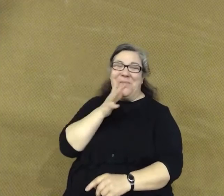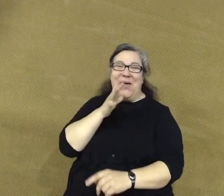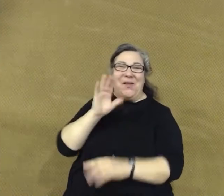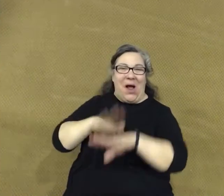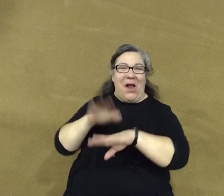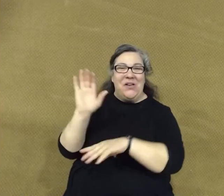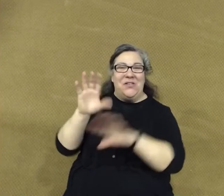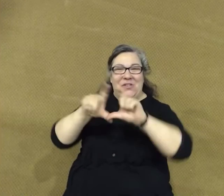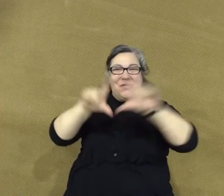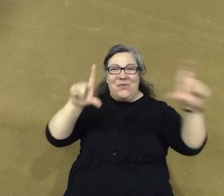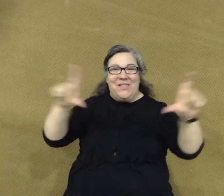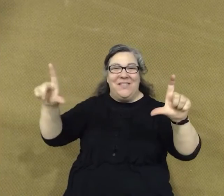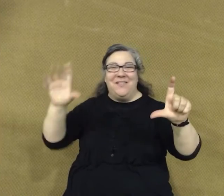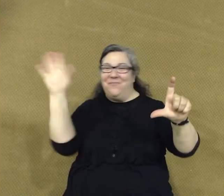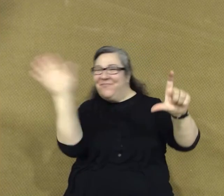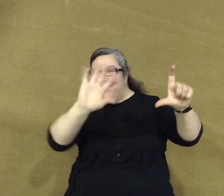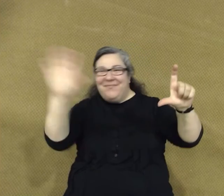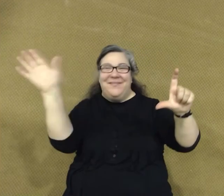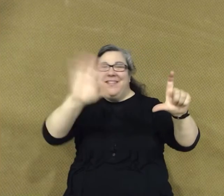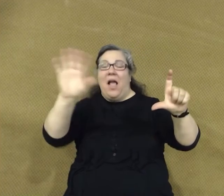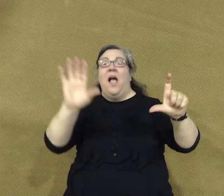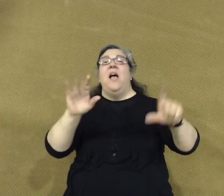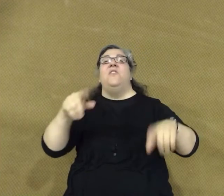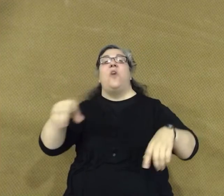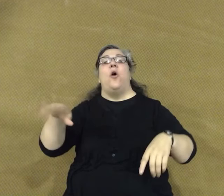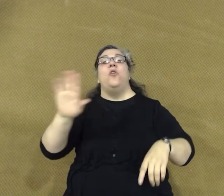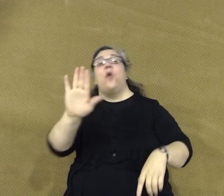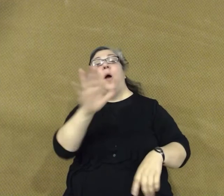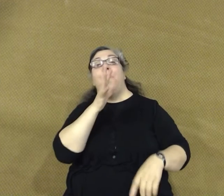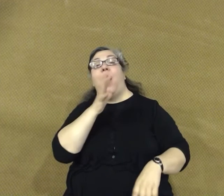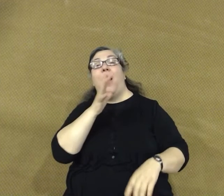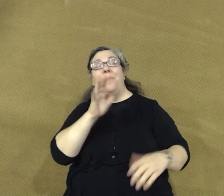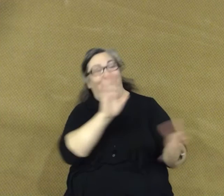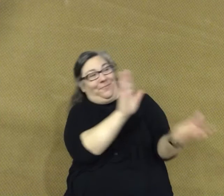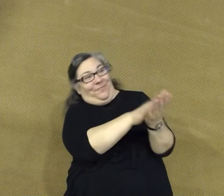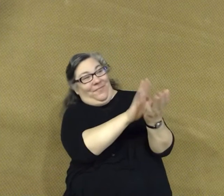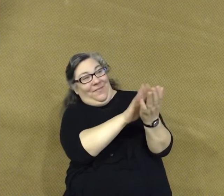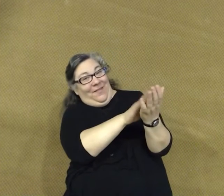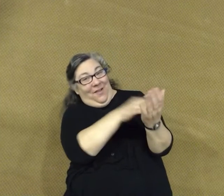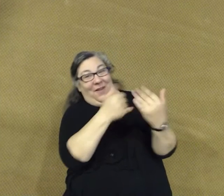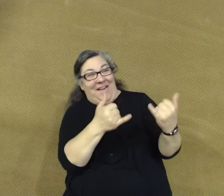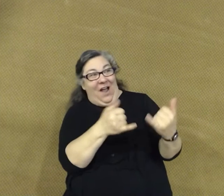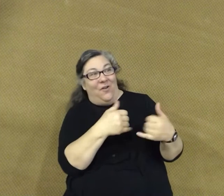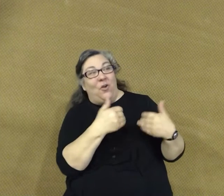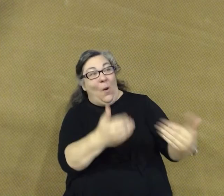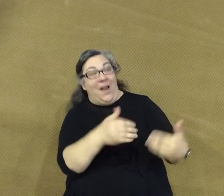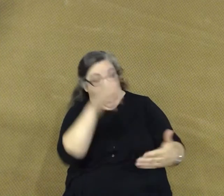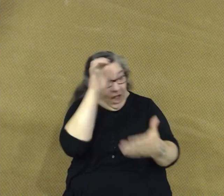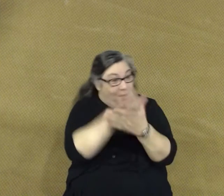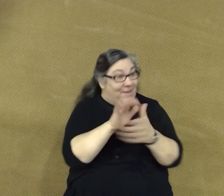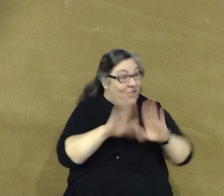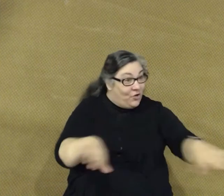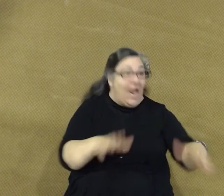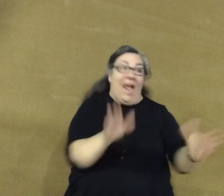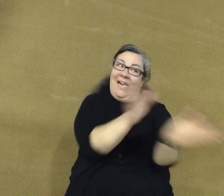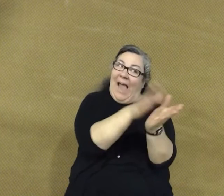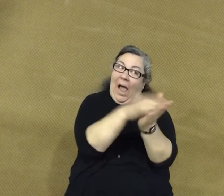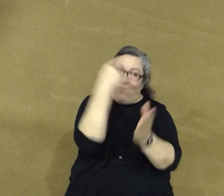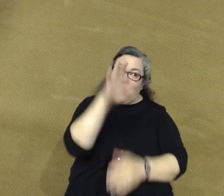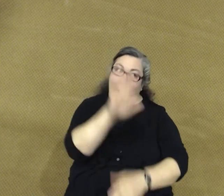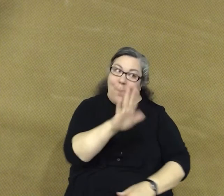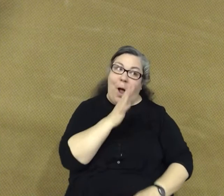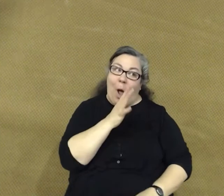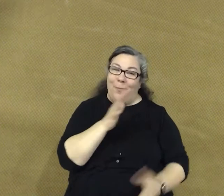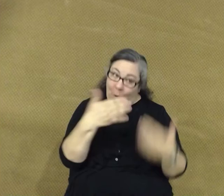of the building, and wherever you are, give your mama a big hand clap right now. Husbands and children, clap for your